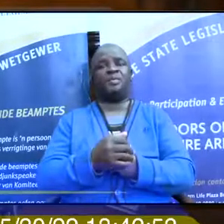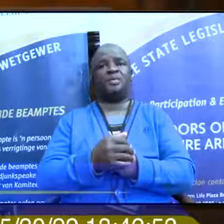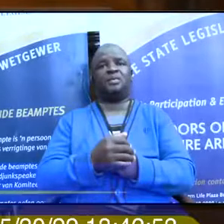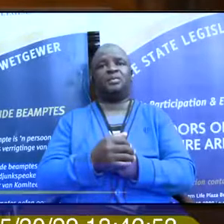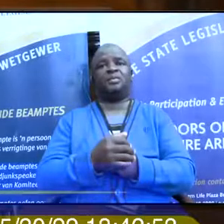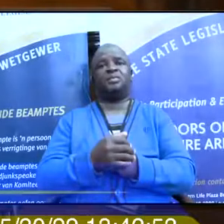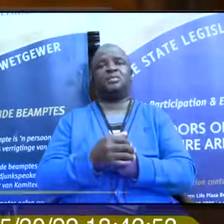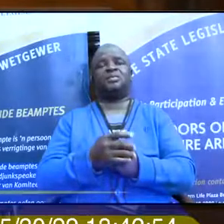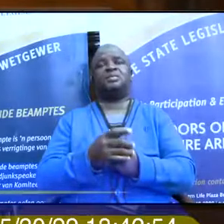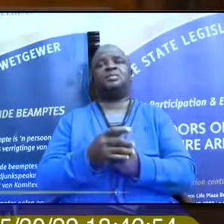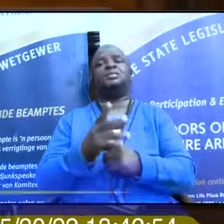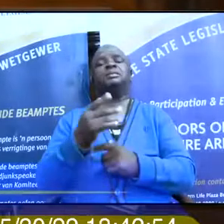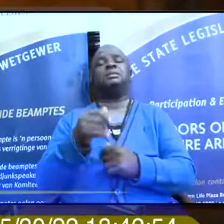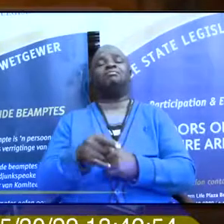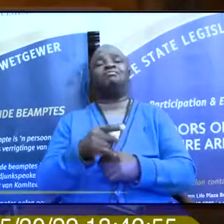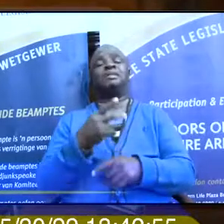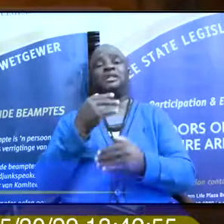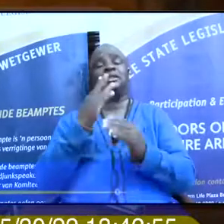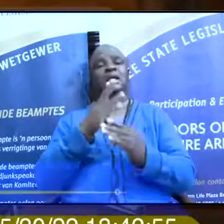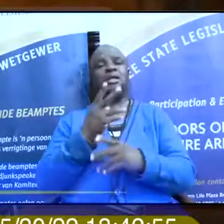this is a sad reality